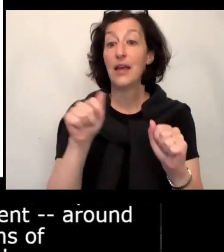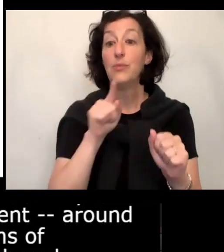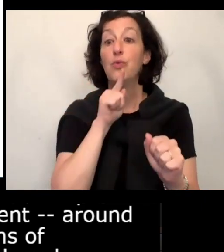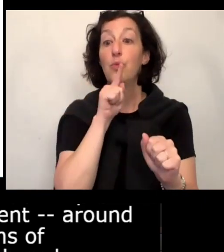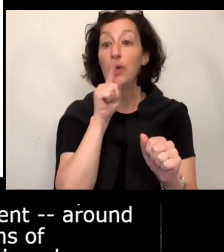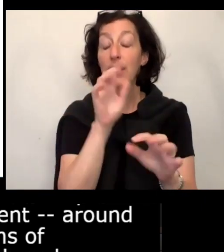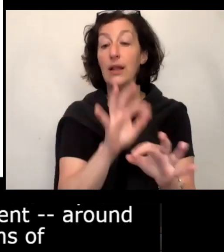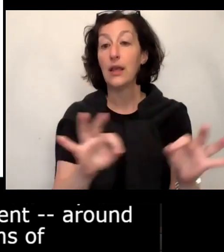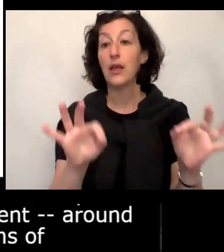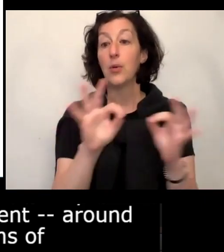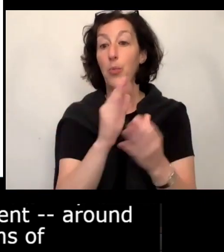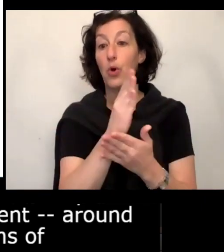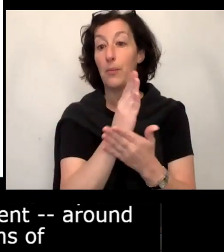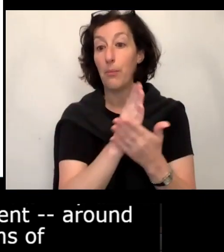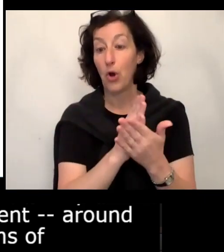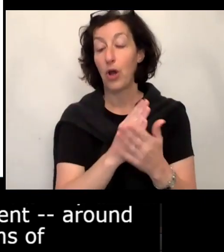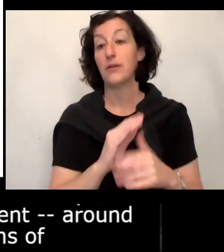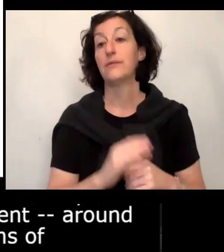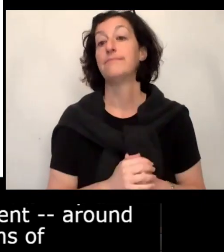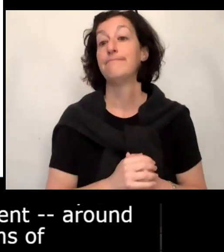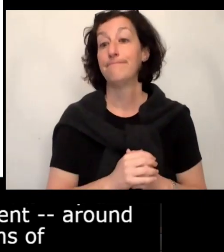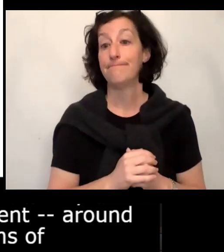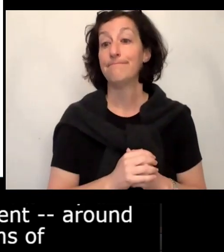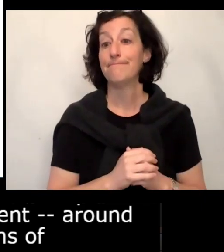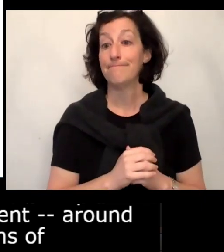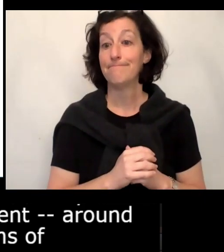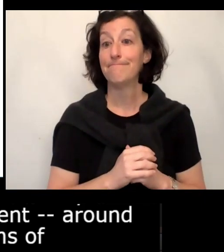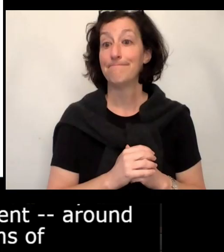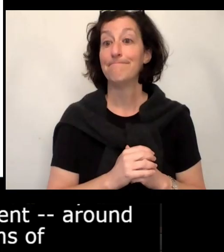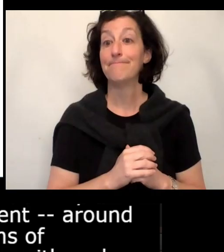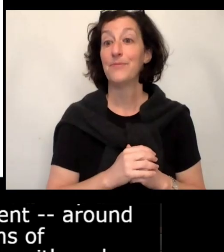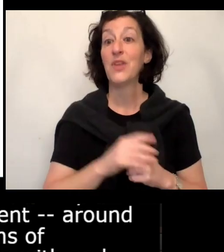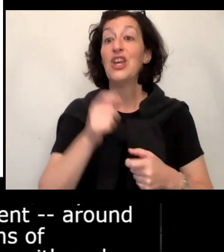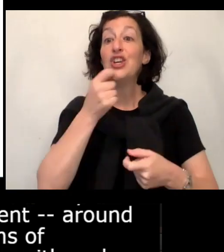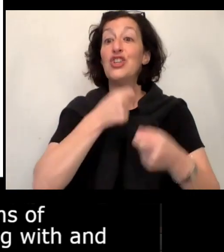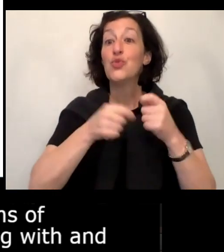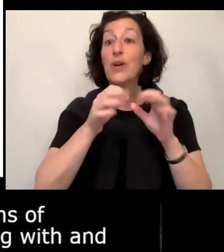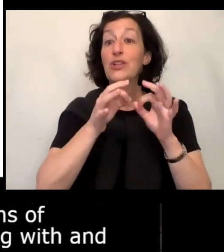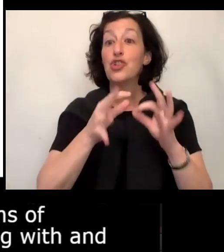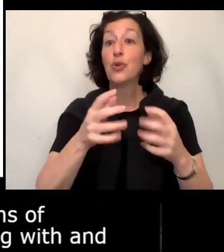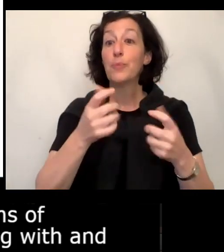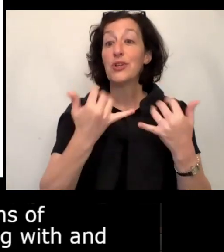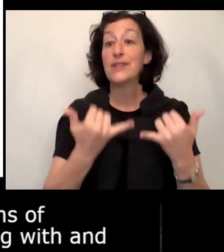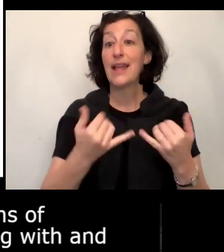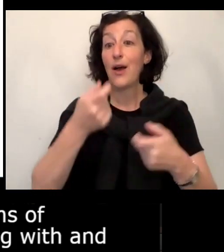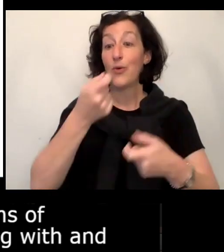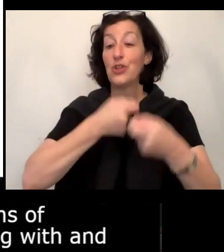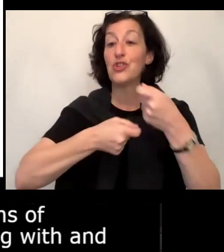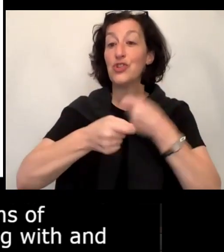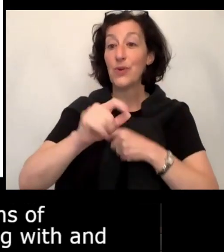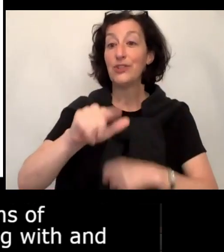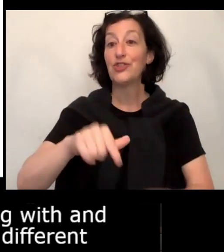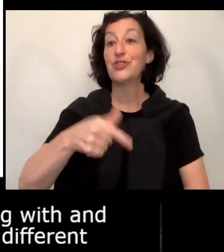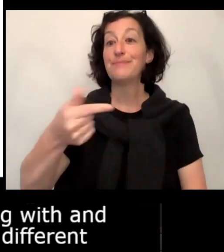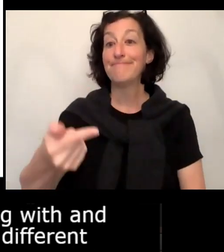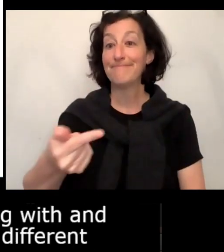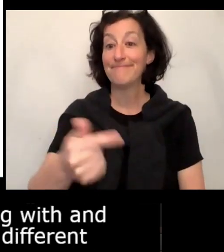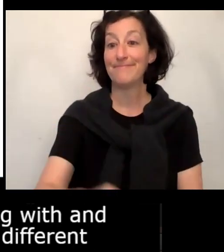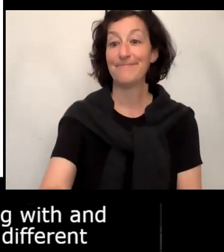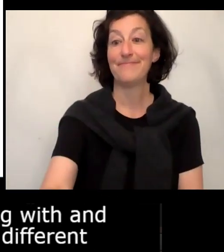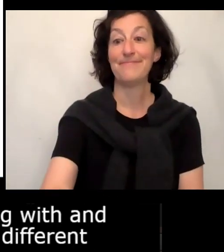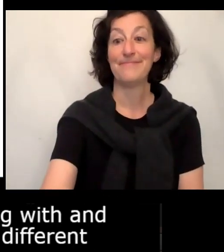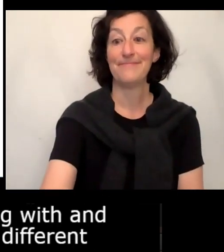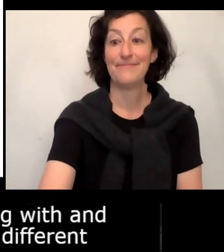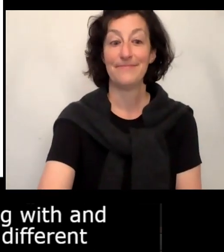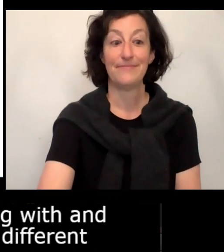interactive. There are a lot of different types of social media. We'll look at some of the specific social